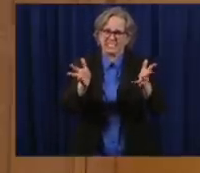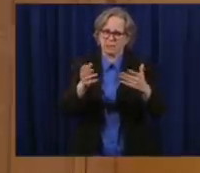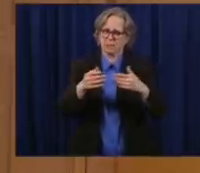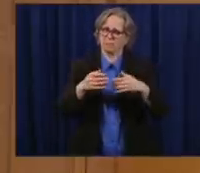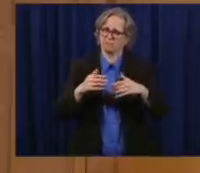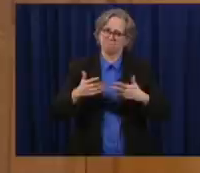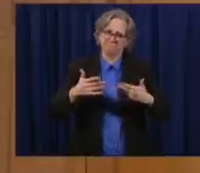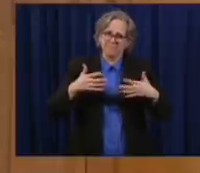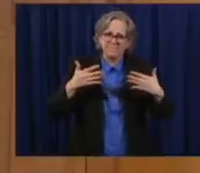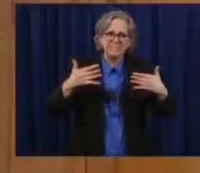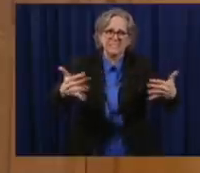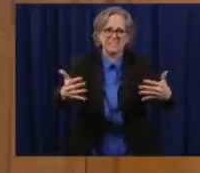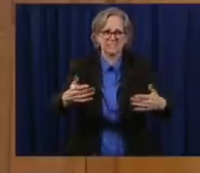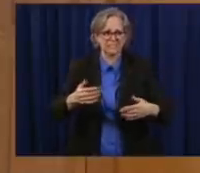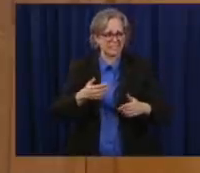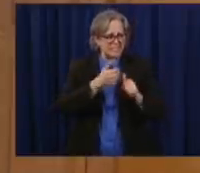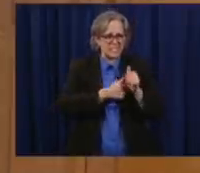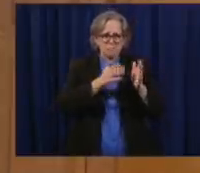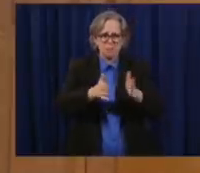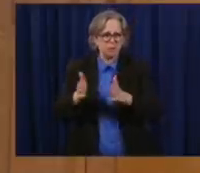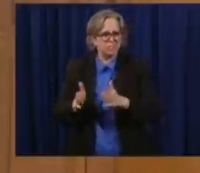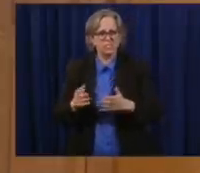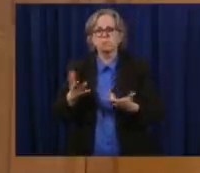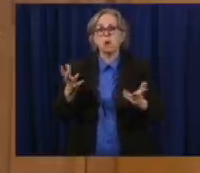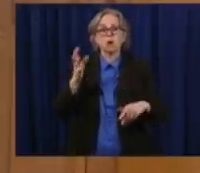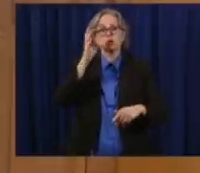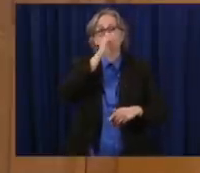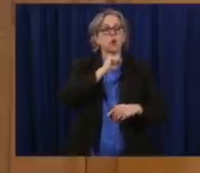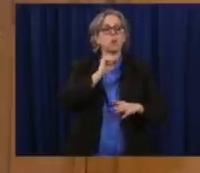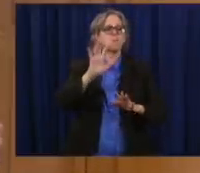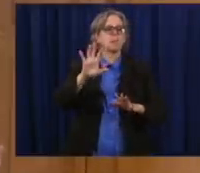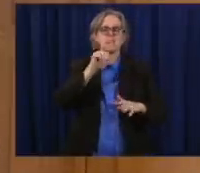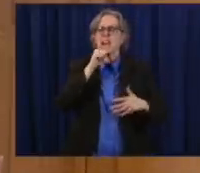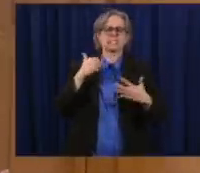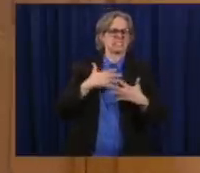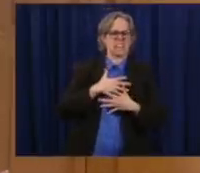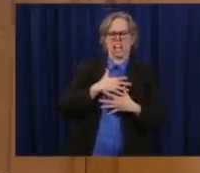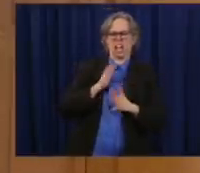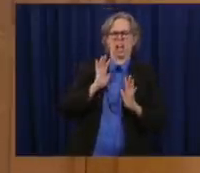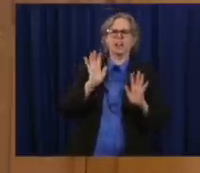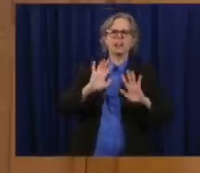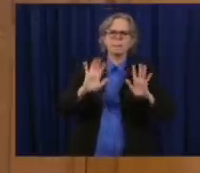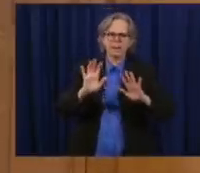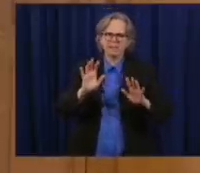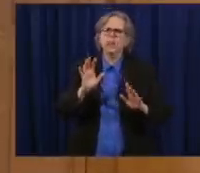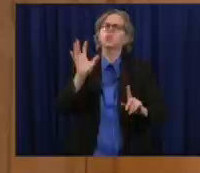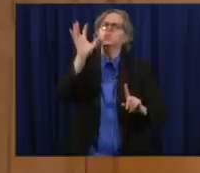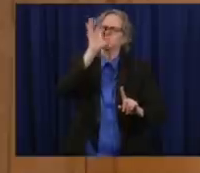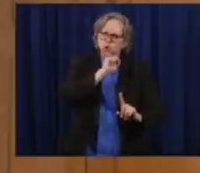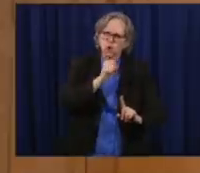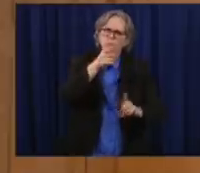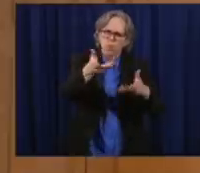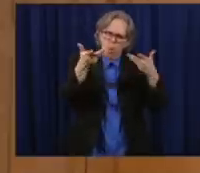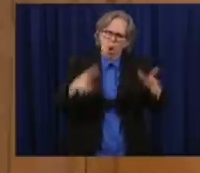each of us should treat everyone, not in a scared way, but as the fact that we might be carrying it. Unless we've recovered, we might be carrying